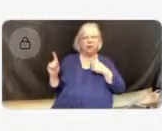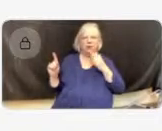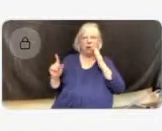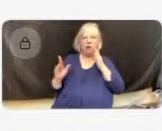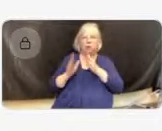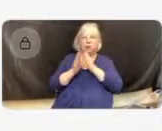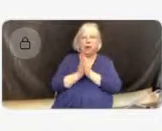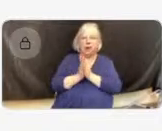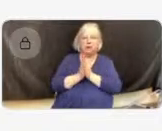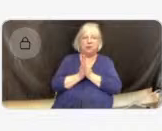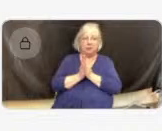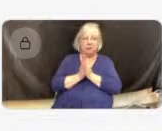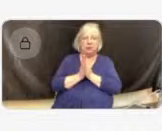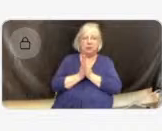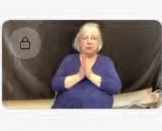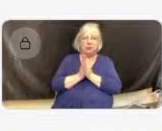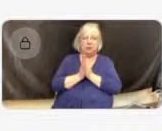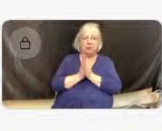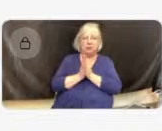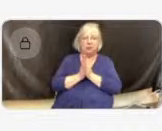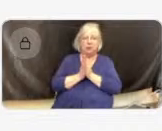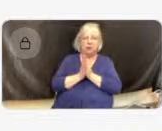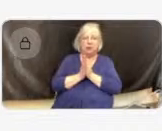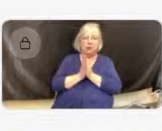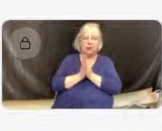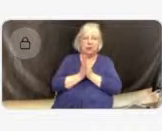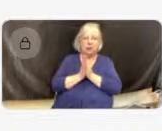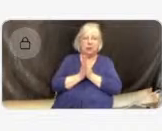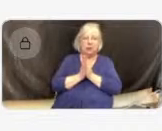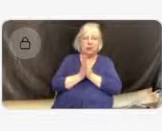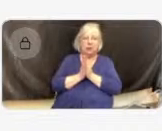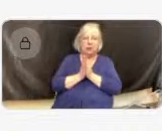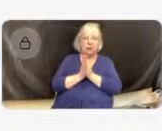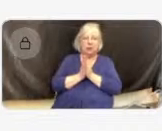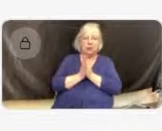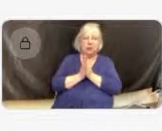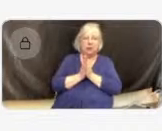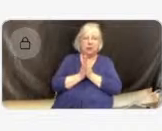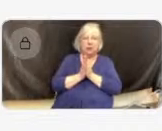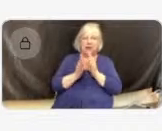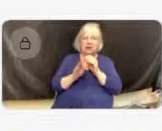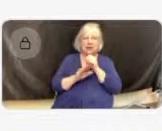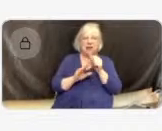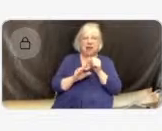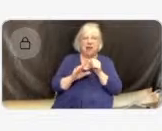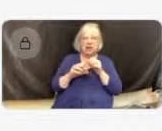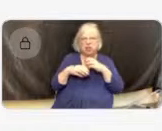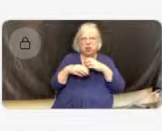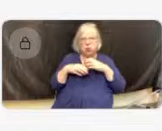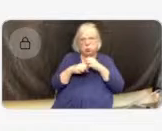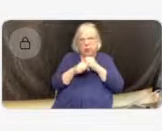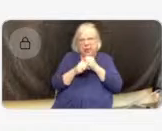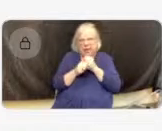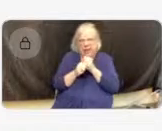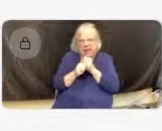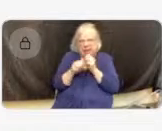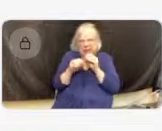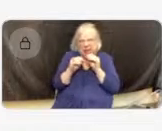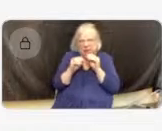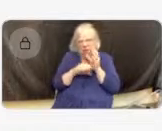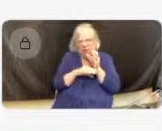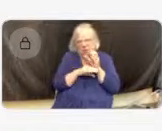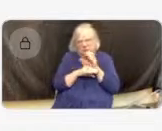ask if it not do that squeezing in those